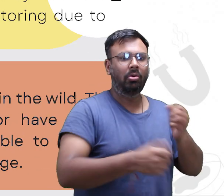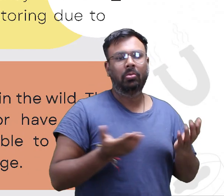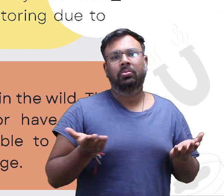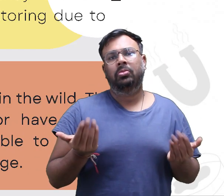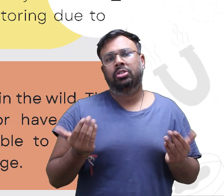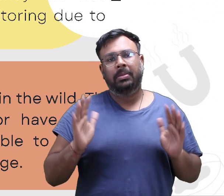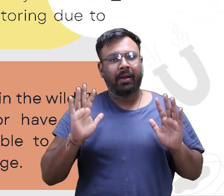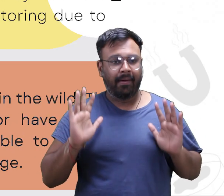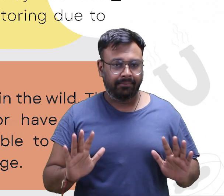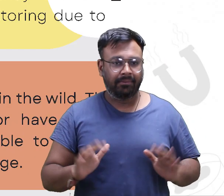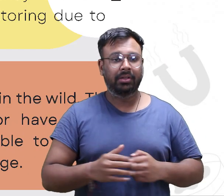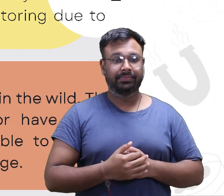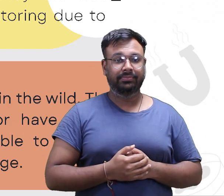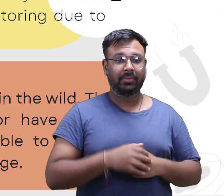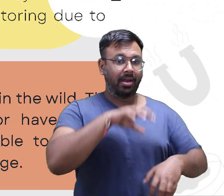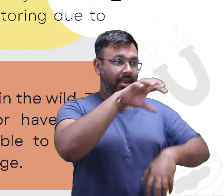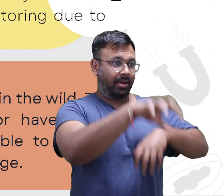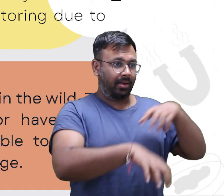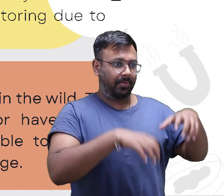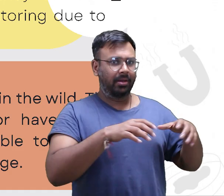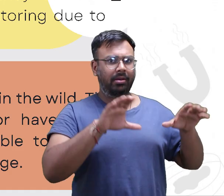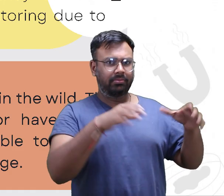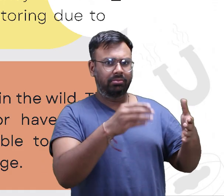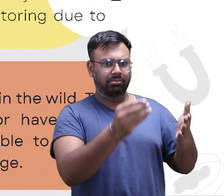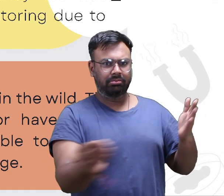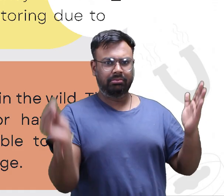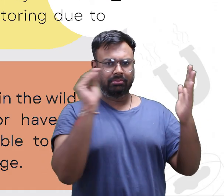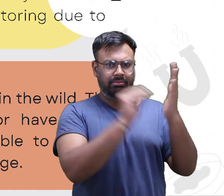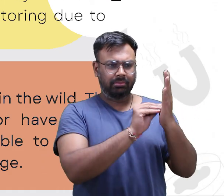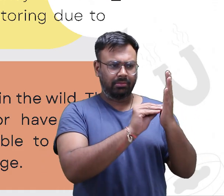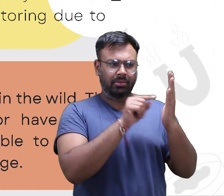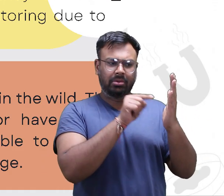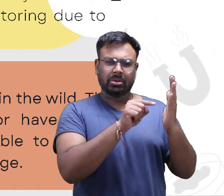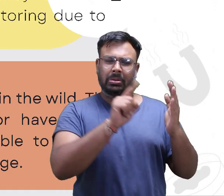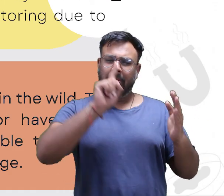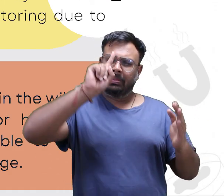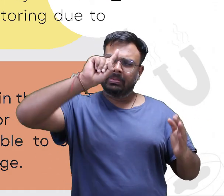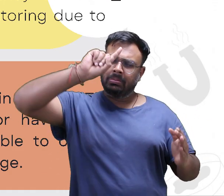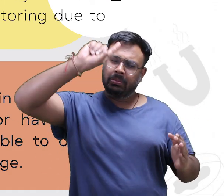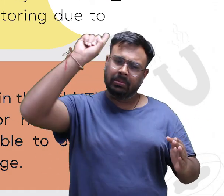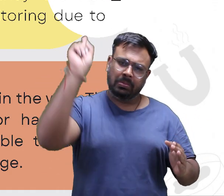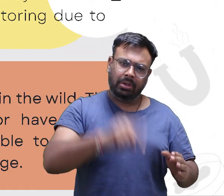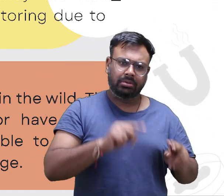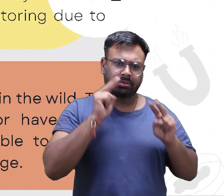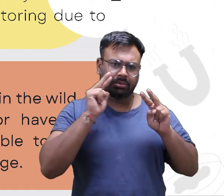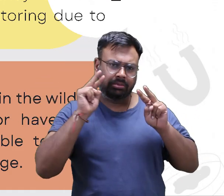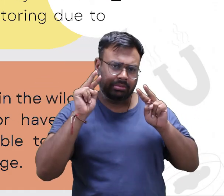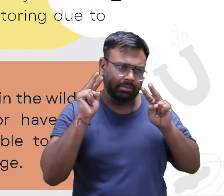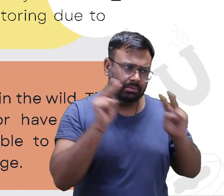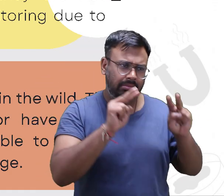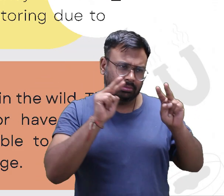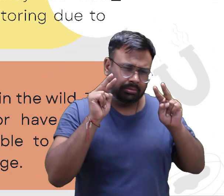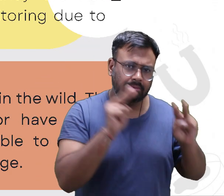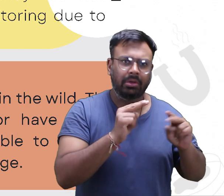Species in this category are close to meeting the criteria for vulnerable but do not yet